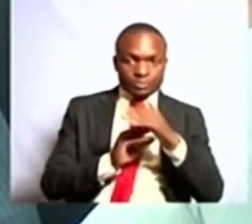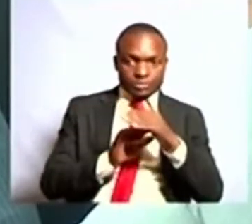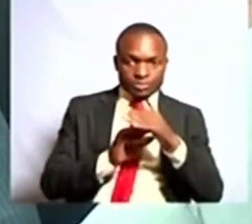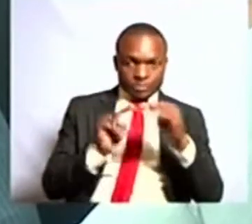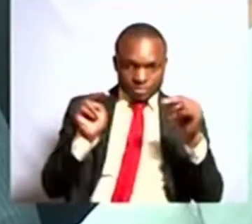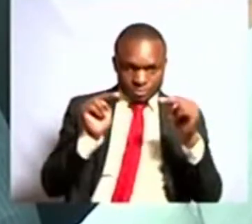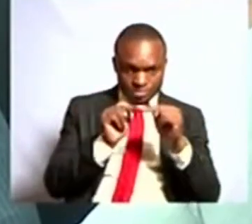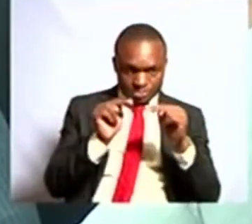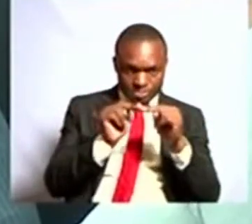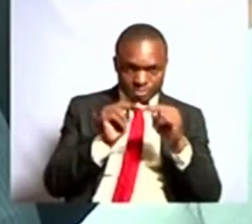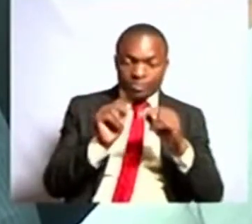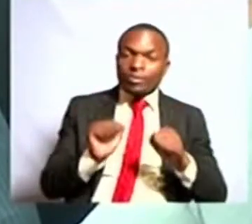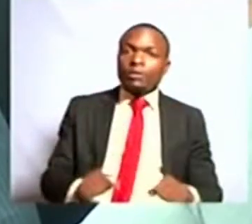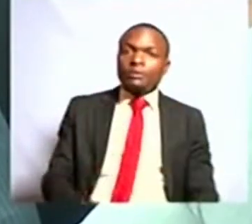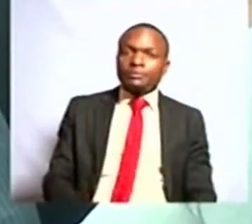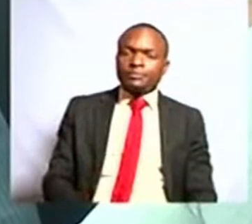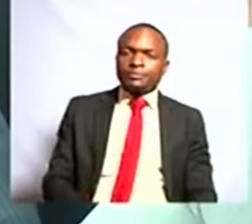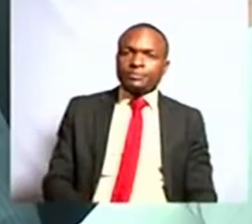And